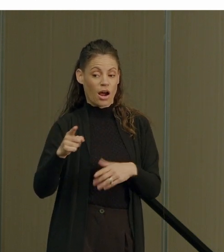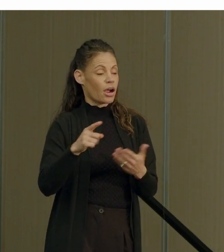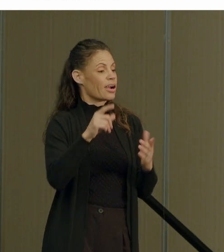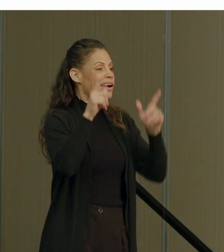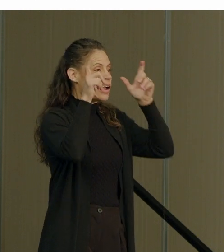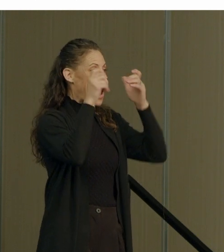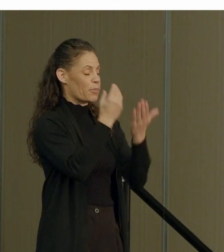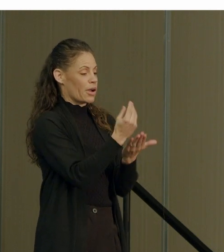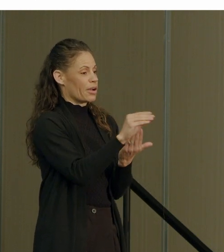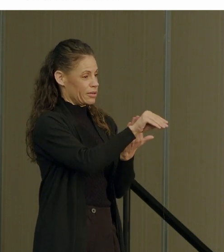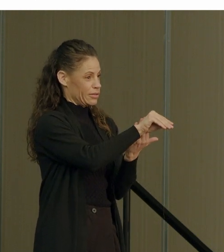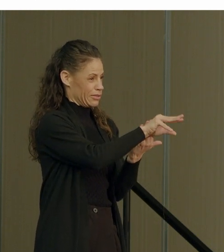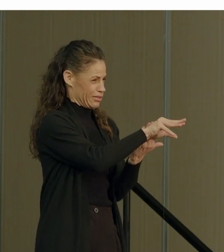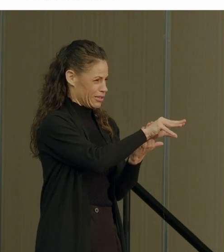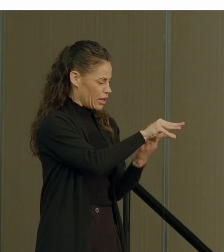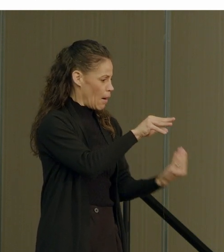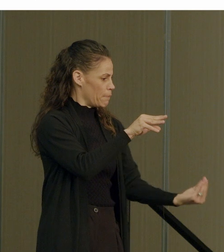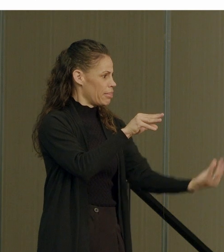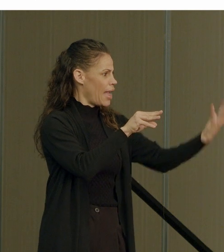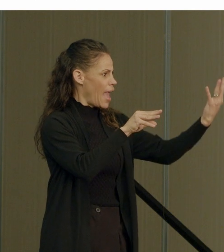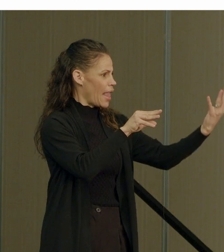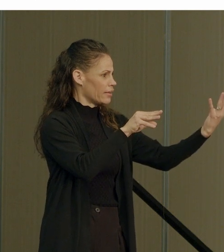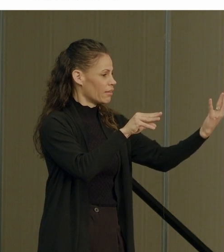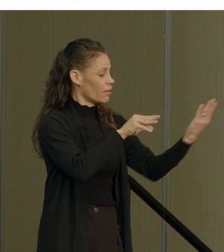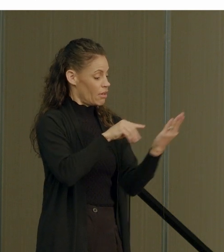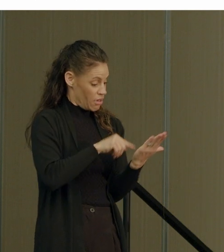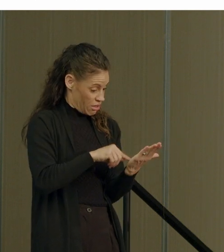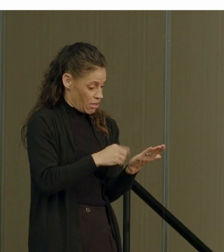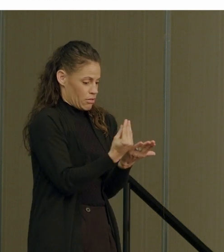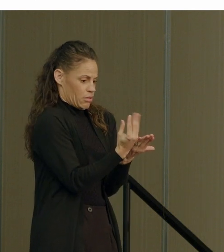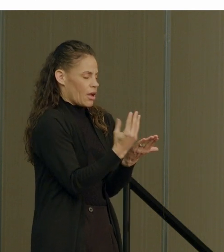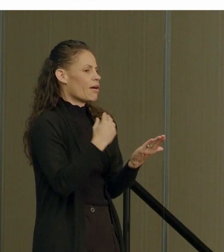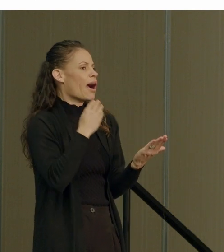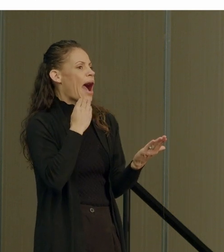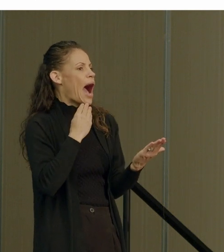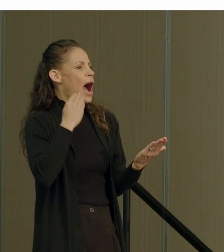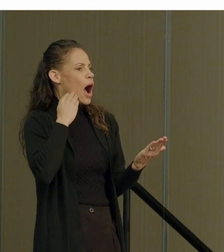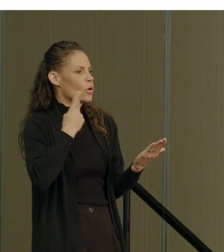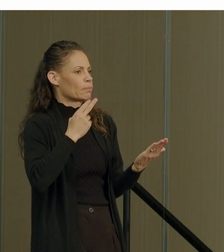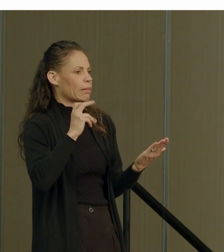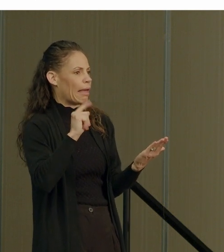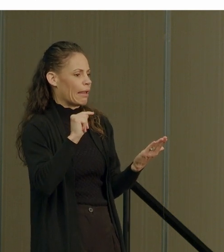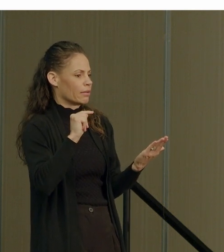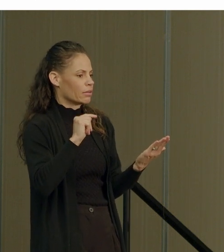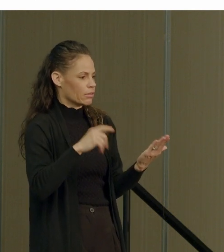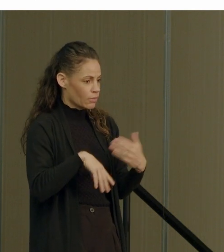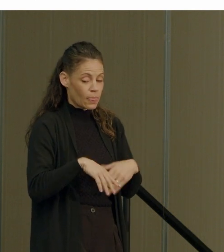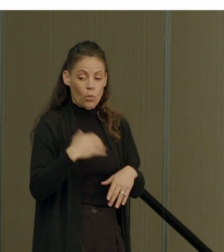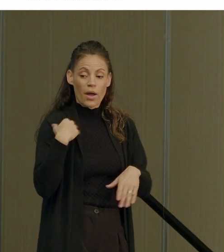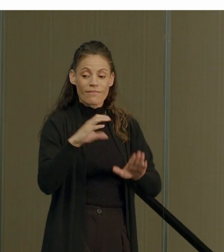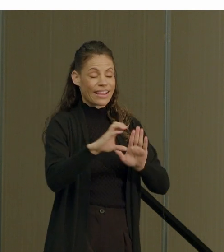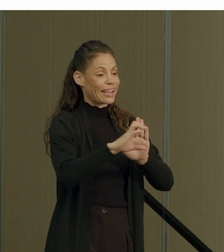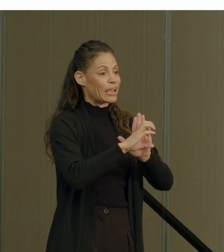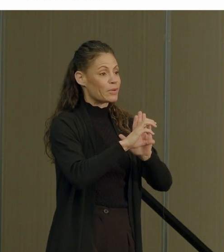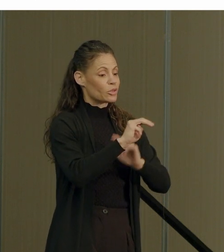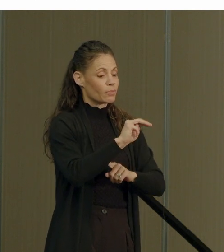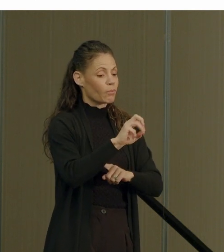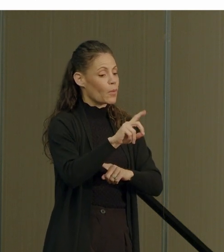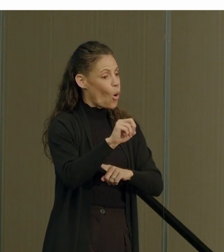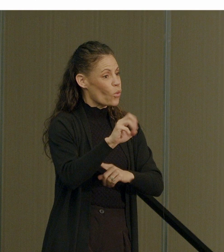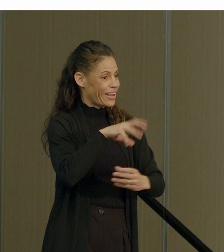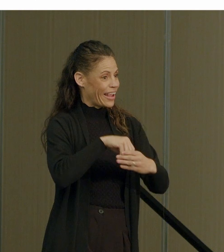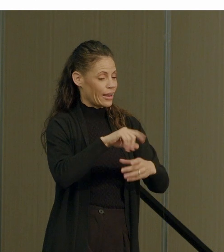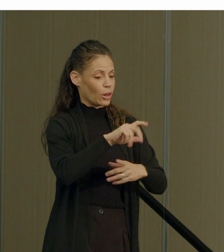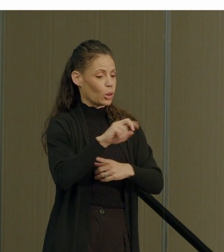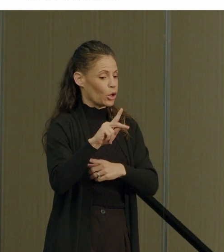plant, and then Lookout is announcing this is a house plant. We now have an images mode in Lookout with you